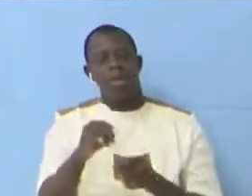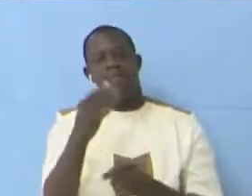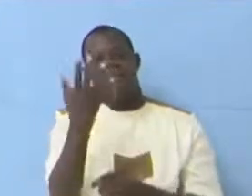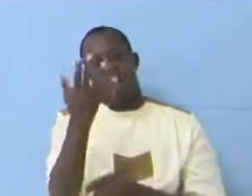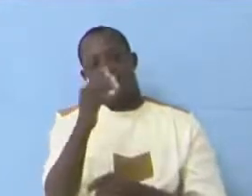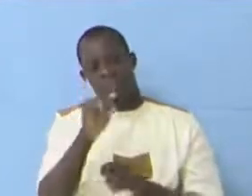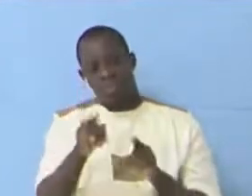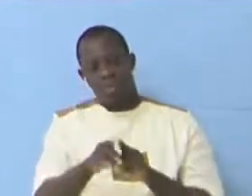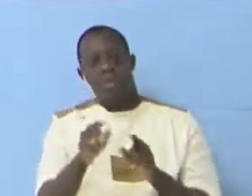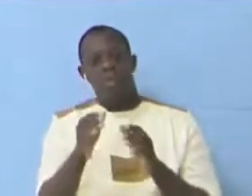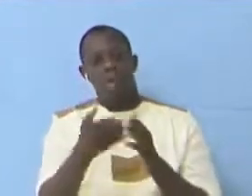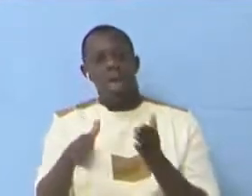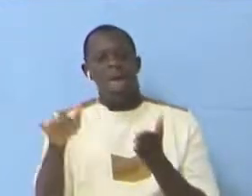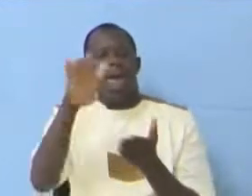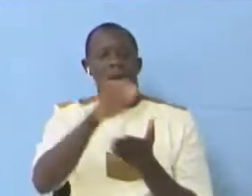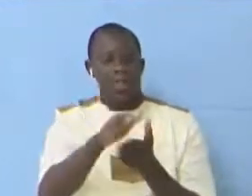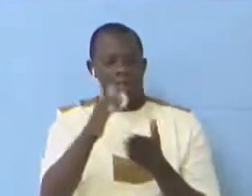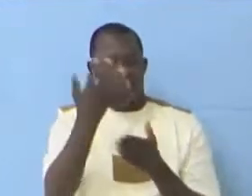5. Yes.